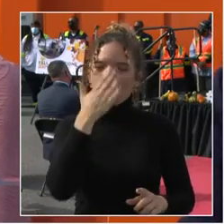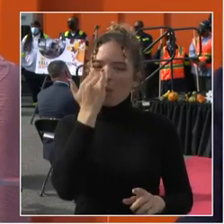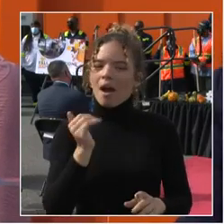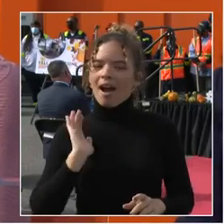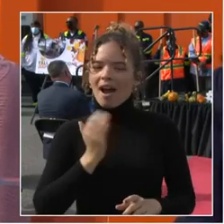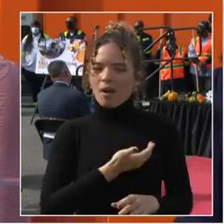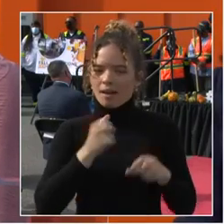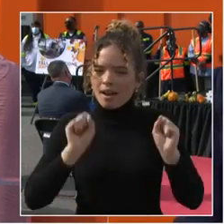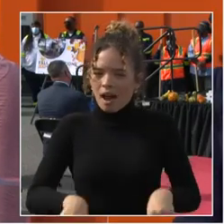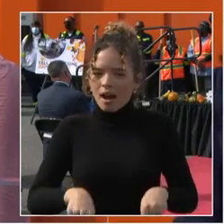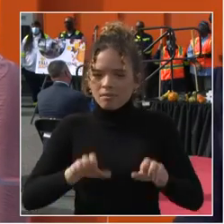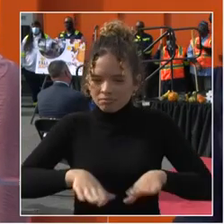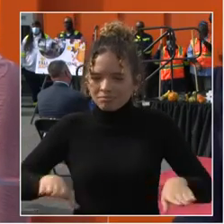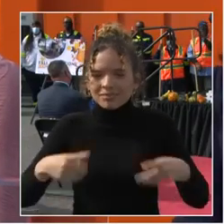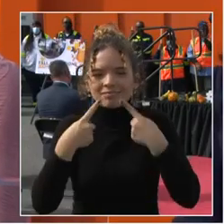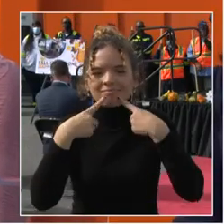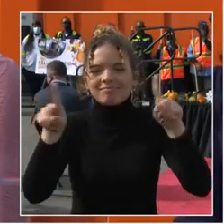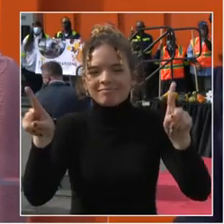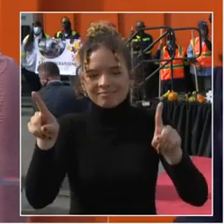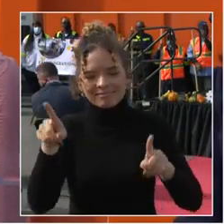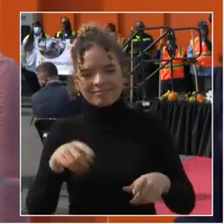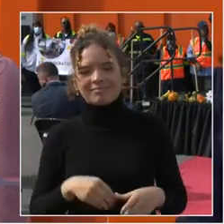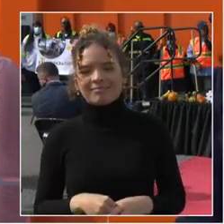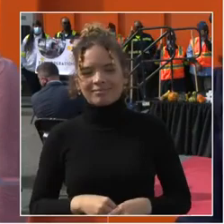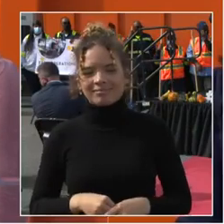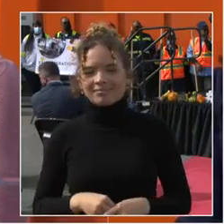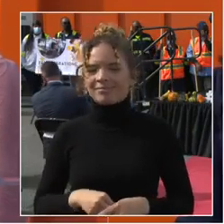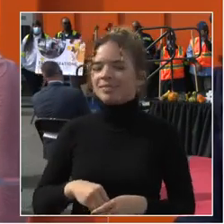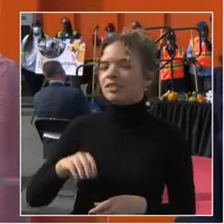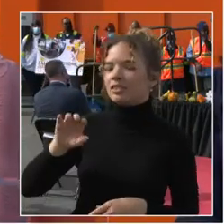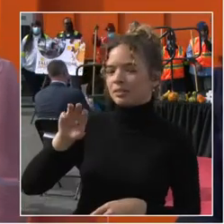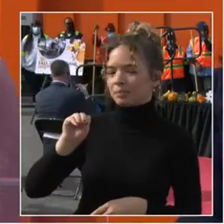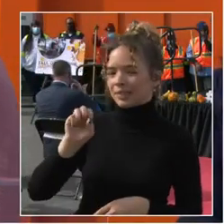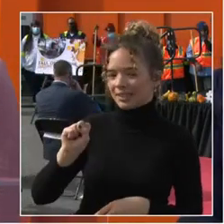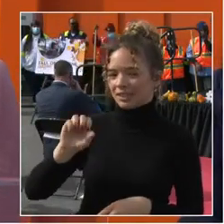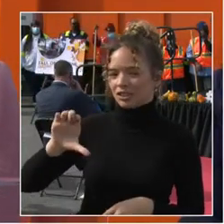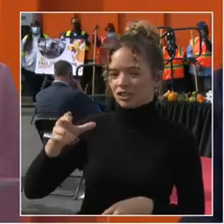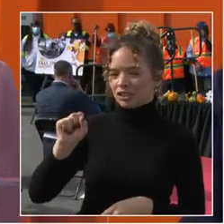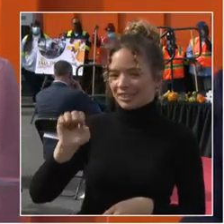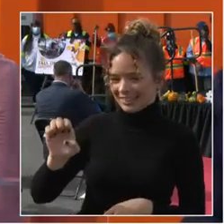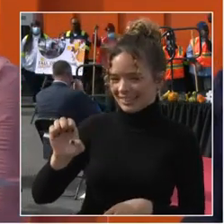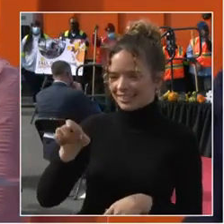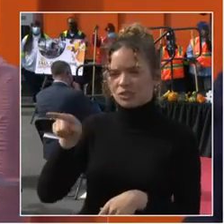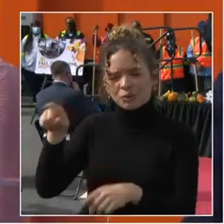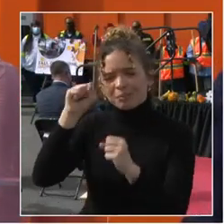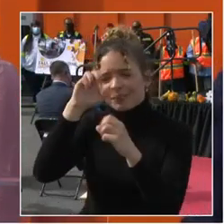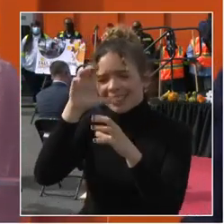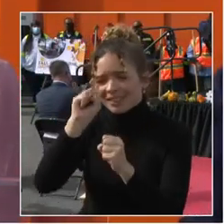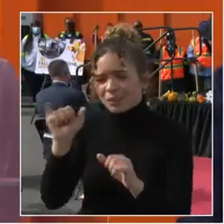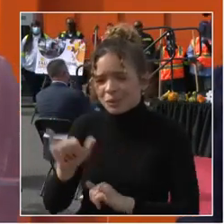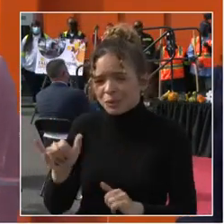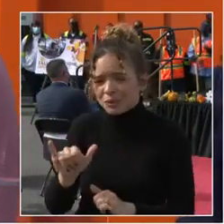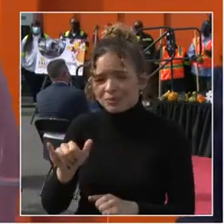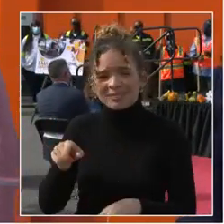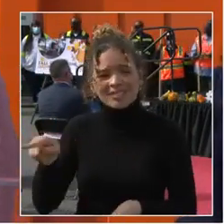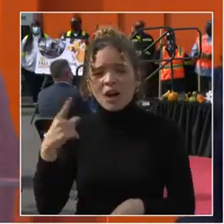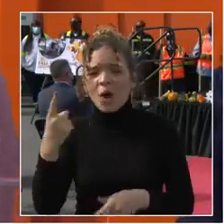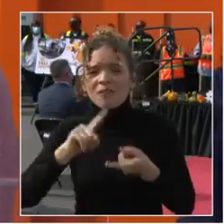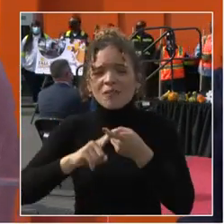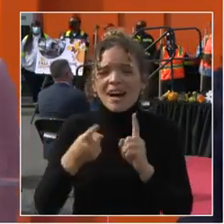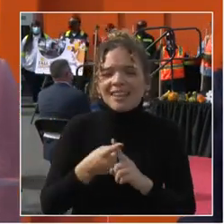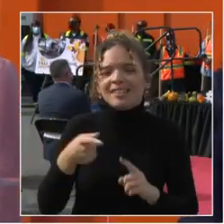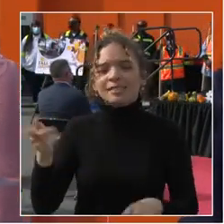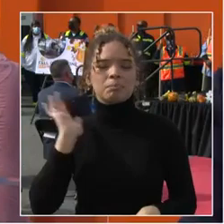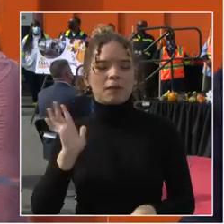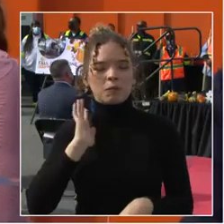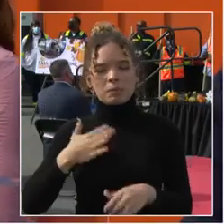which they do. Miss Chase, you're amazing. One of my friends just said, because I always say, oh, my former assistant, oh, and this former assistant. They're like, you have so many former